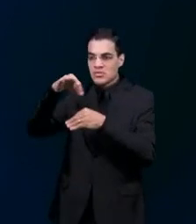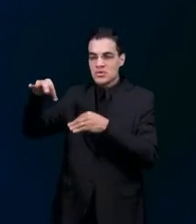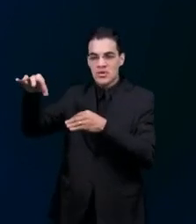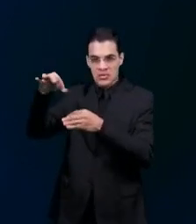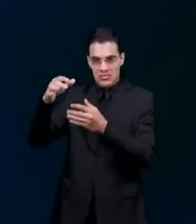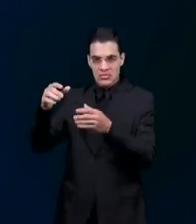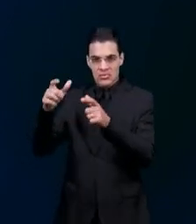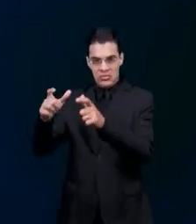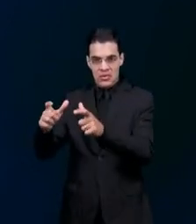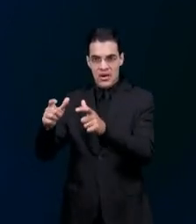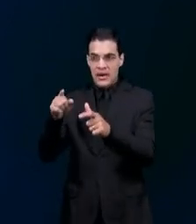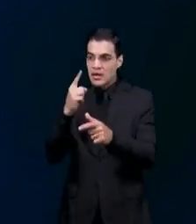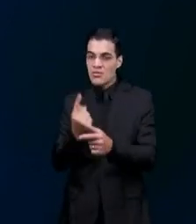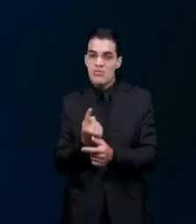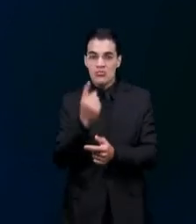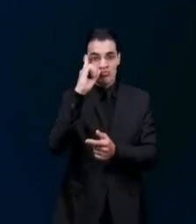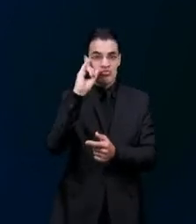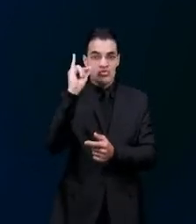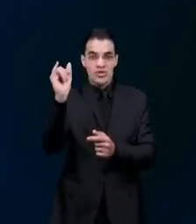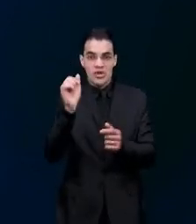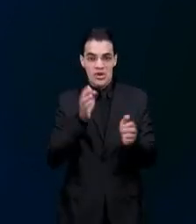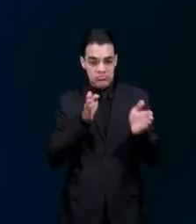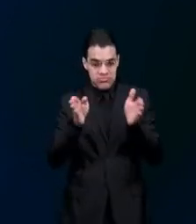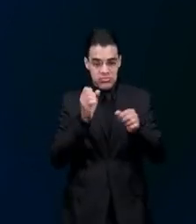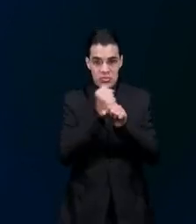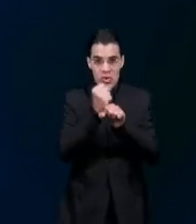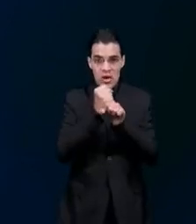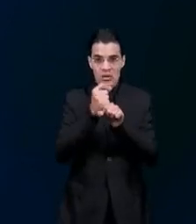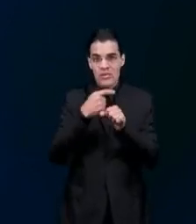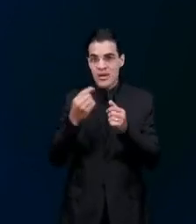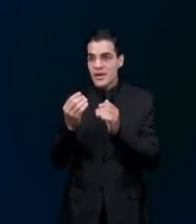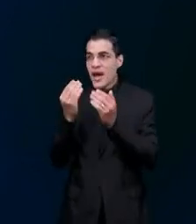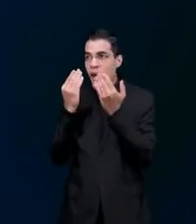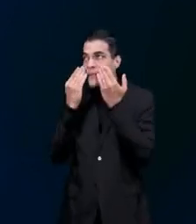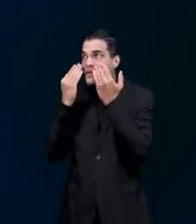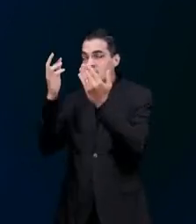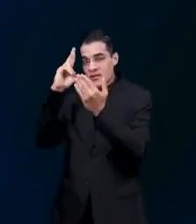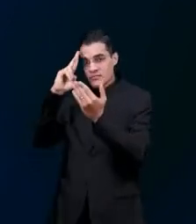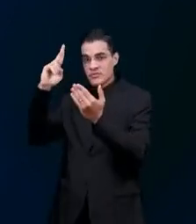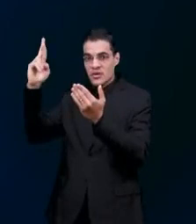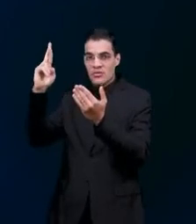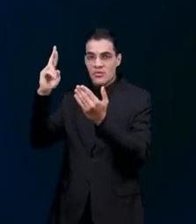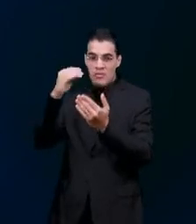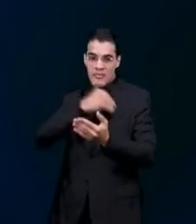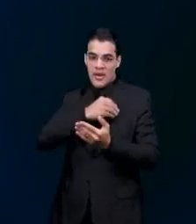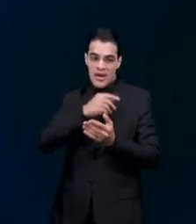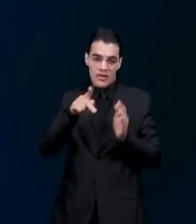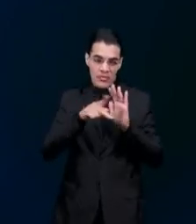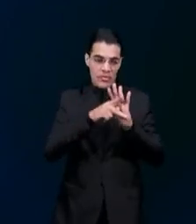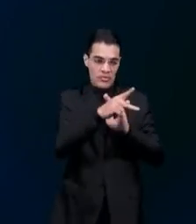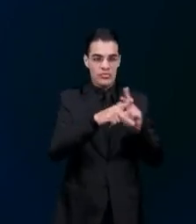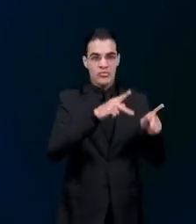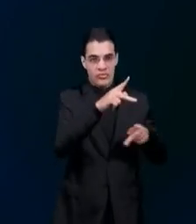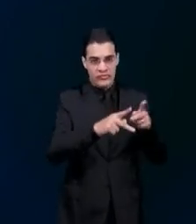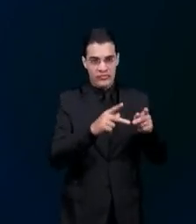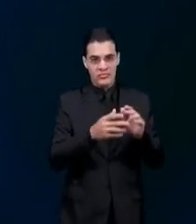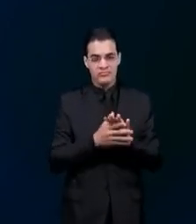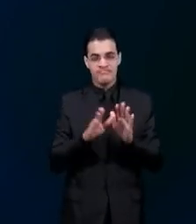responsible for once a year to take all the sins of the people before the Lord. We can find an example of the priest